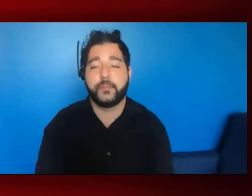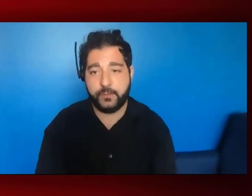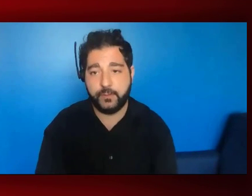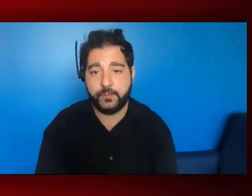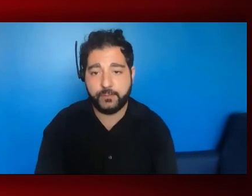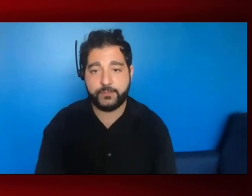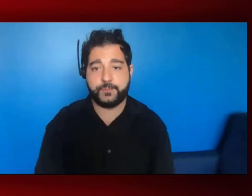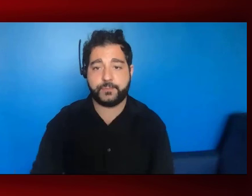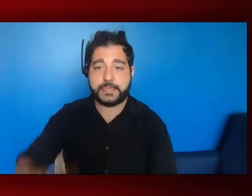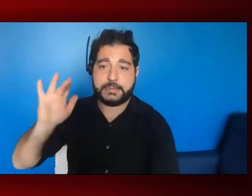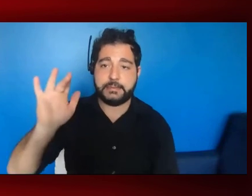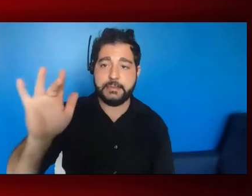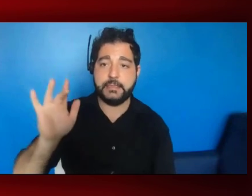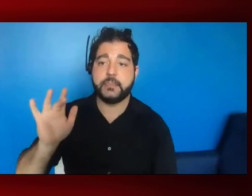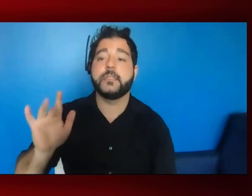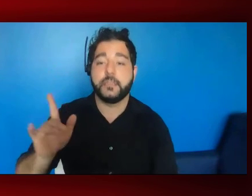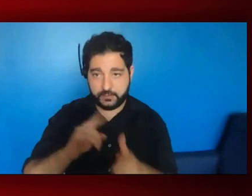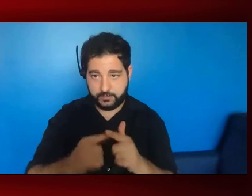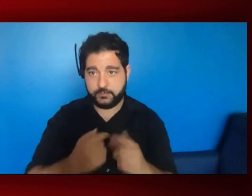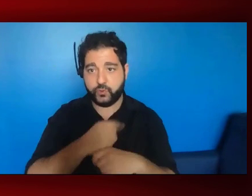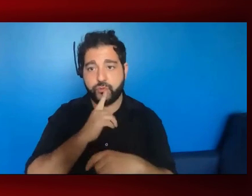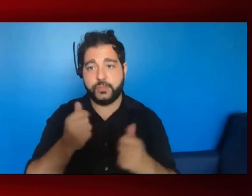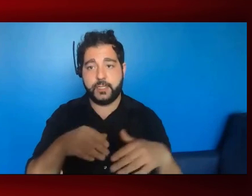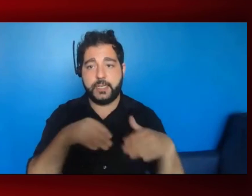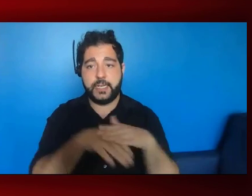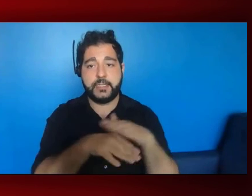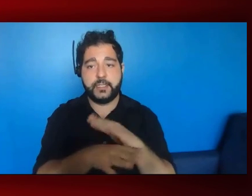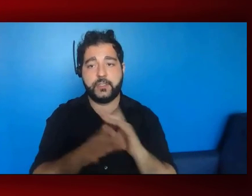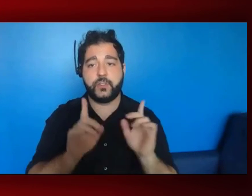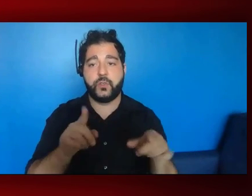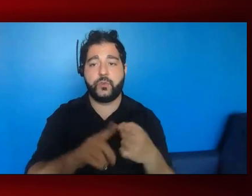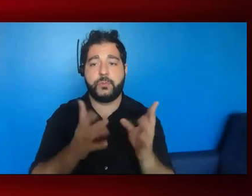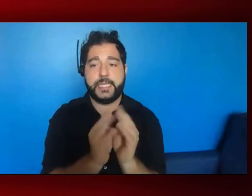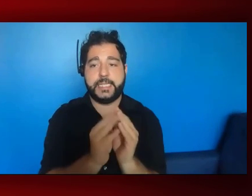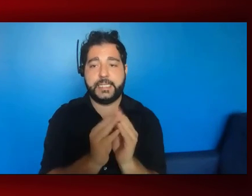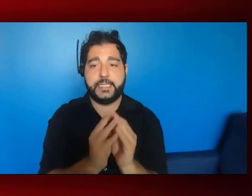and clicking on it and making sure they can get into GoToMeeting.